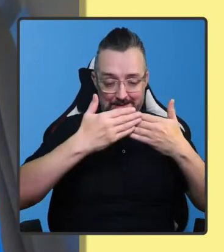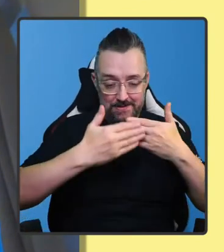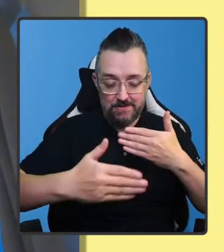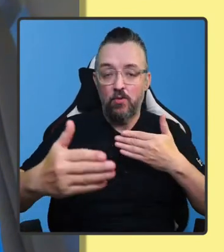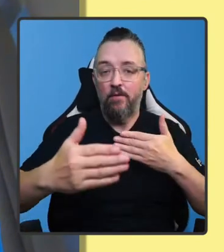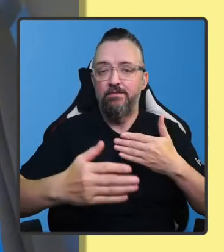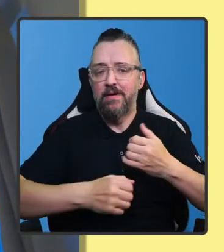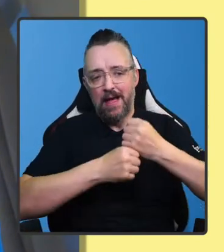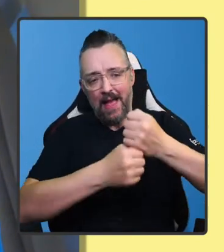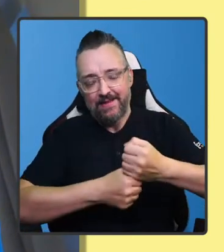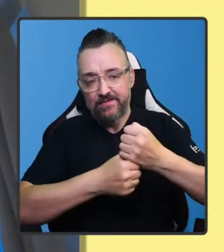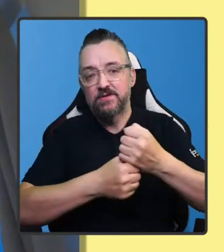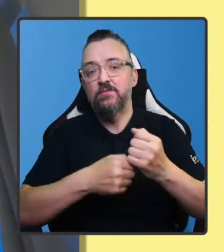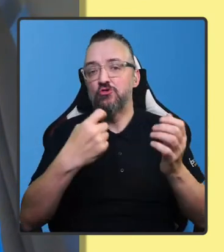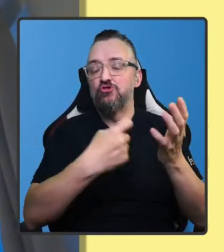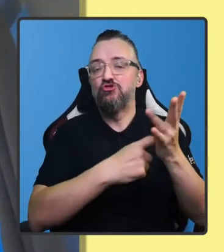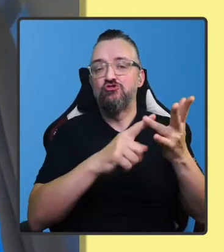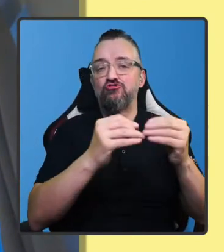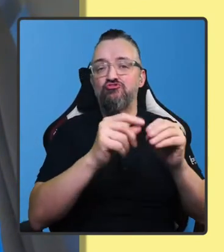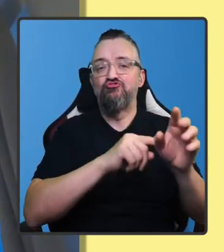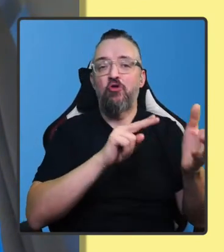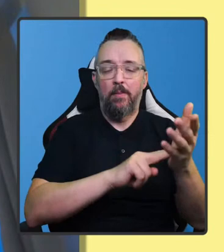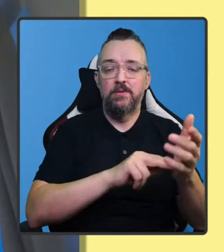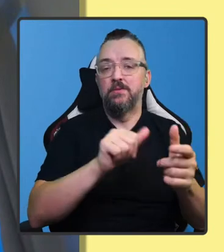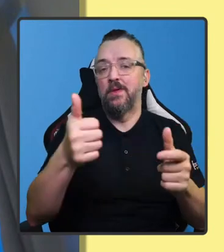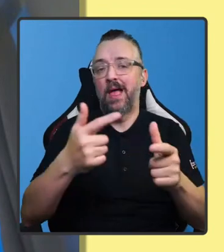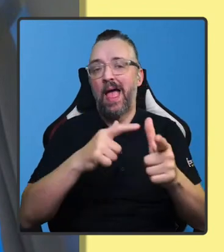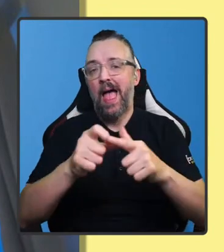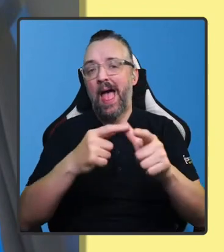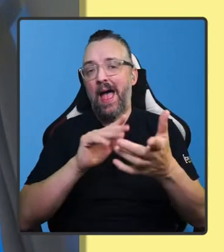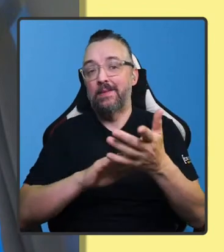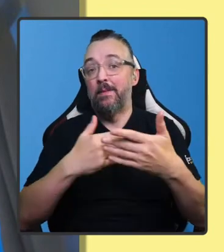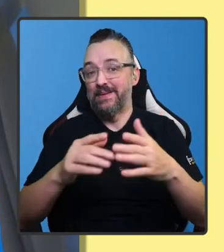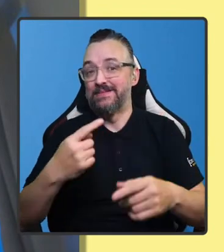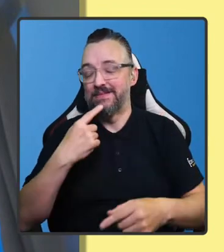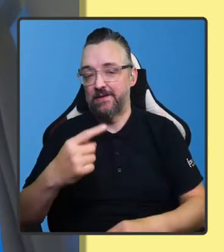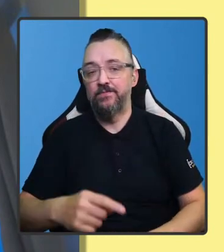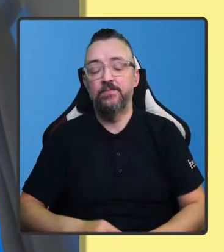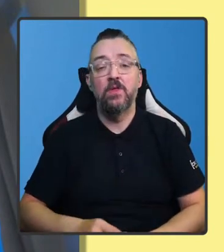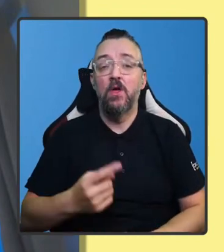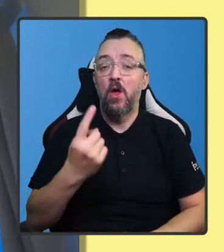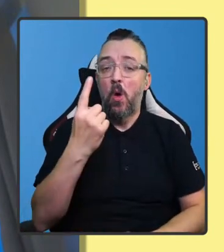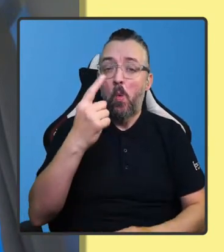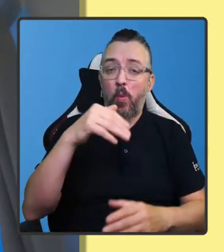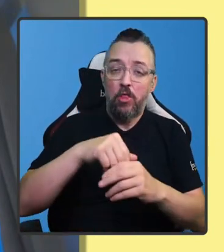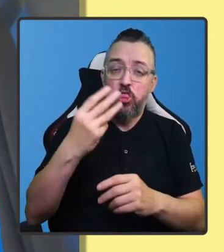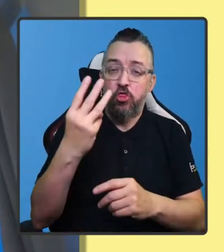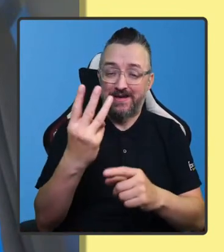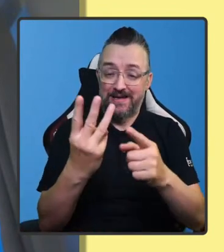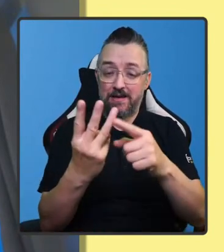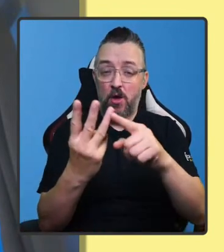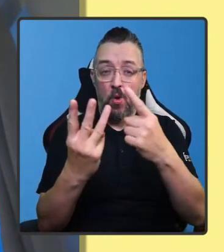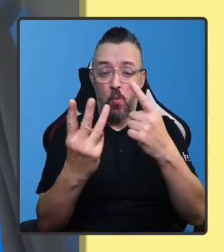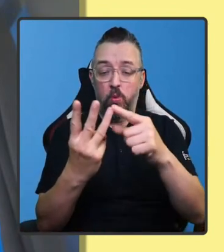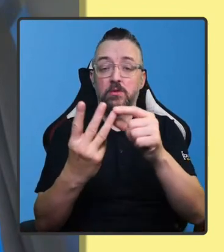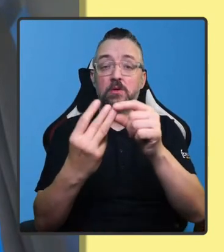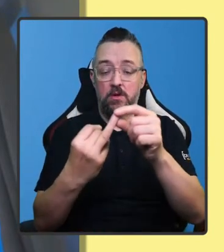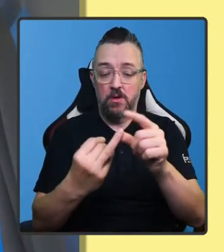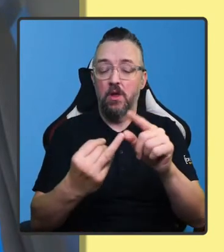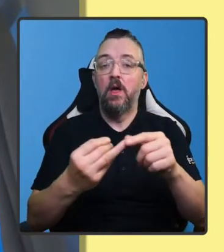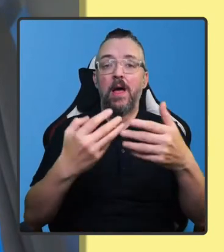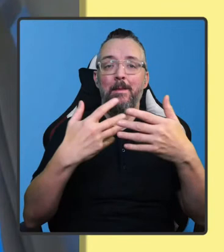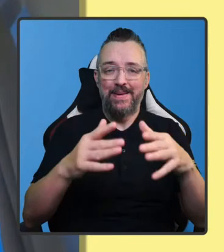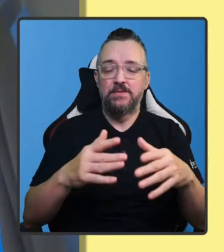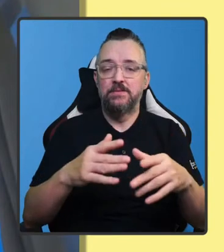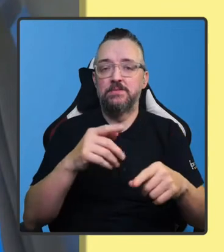as Robin and Adam have just said. Nearly one in three women have been abused in their lifetime. In times of crisis, the